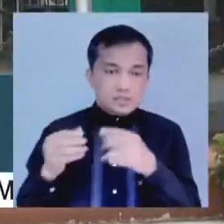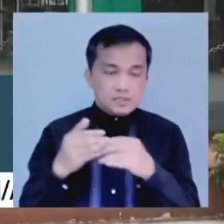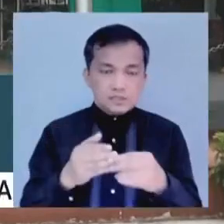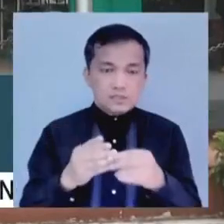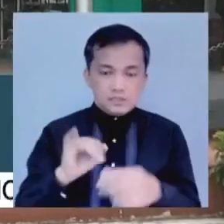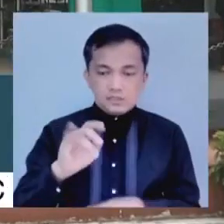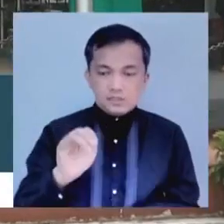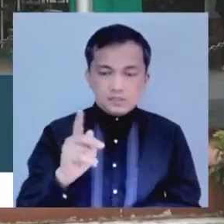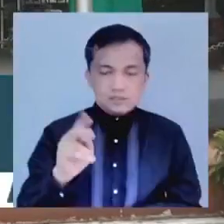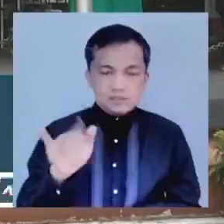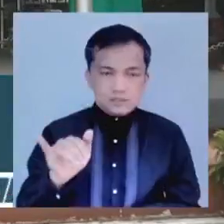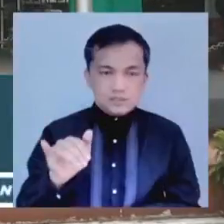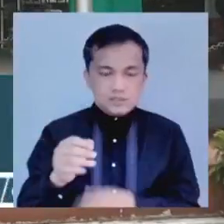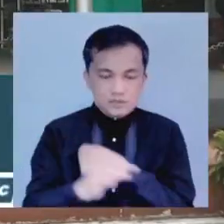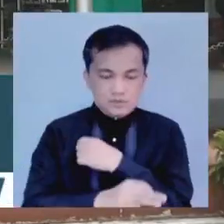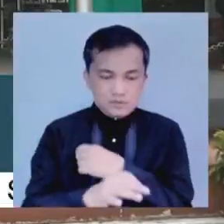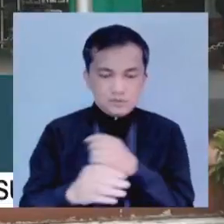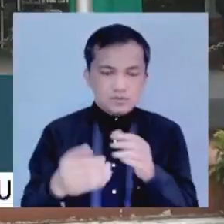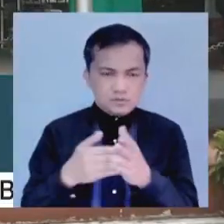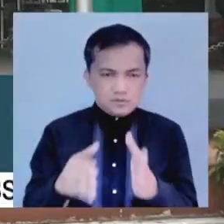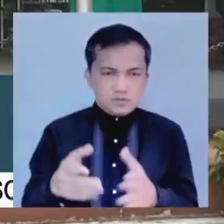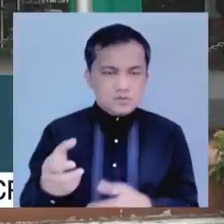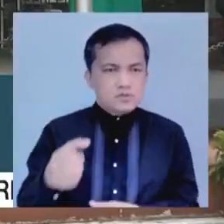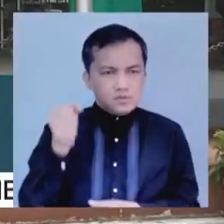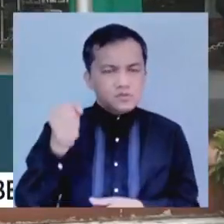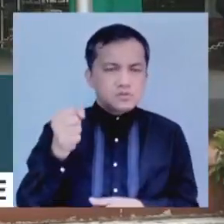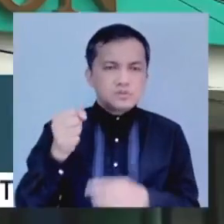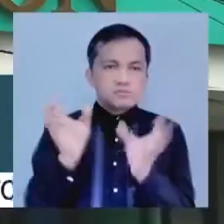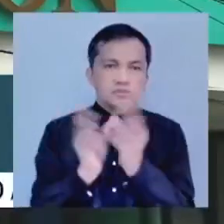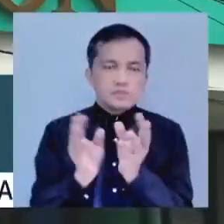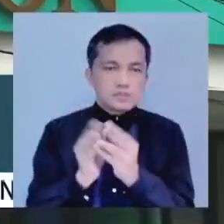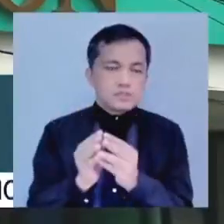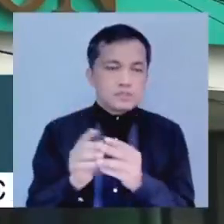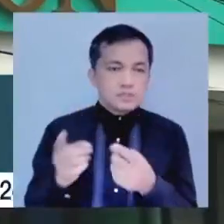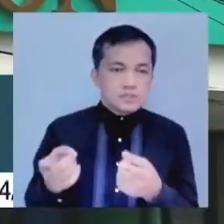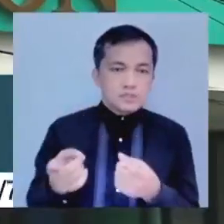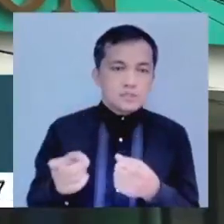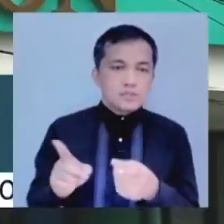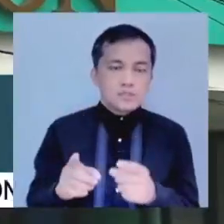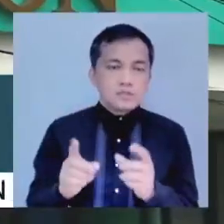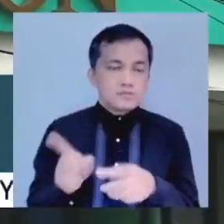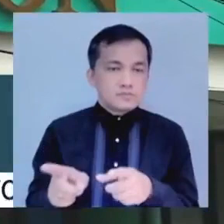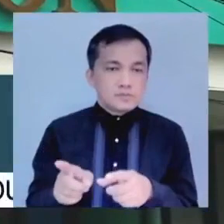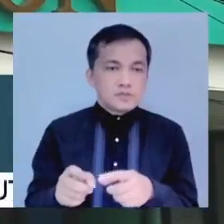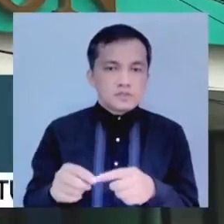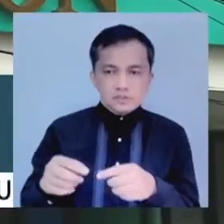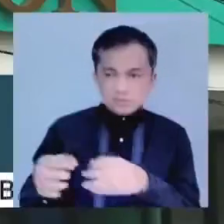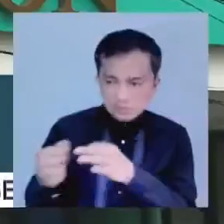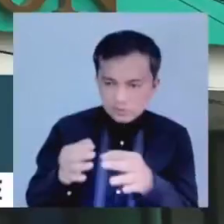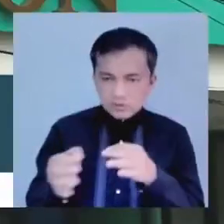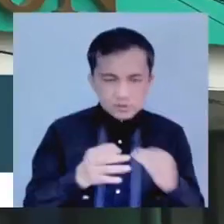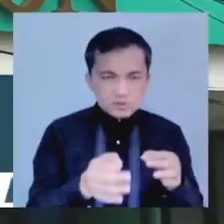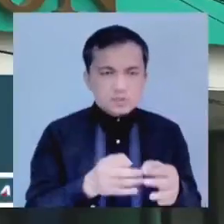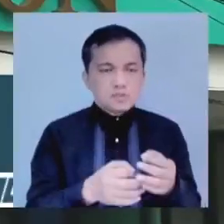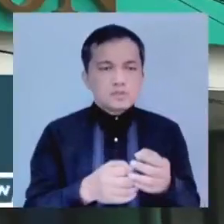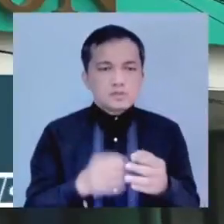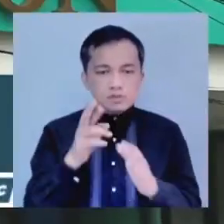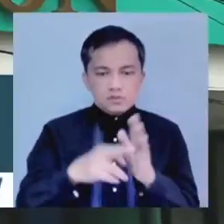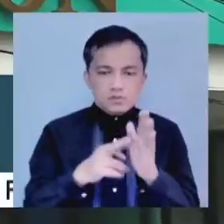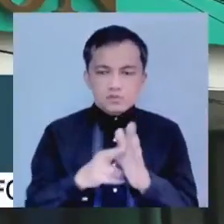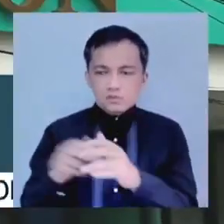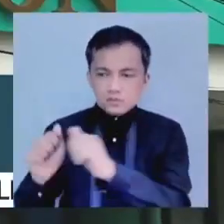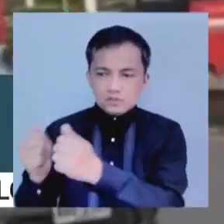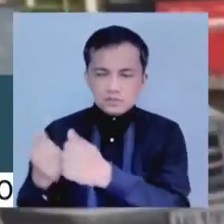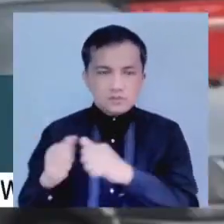Interagency Committee on Foreign Students, to hold a high-level meeting and clarify the role of each agency in giving permits to foreigners.